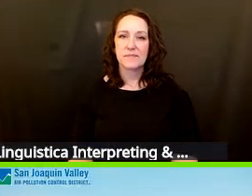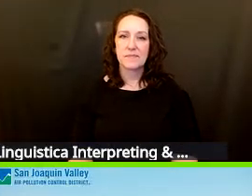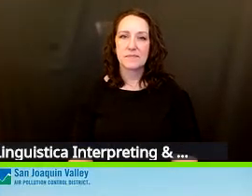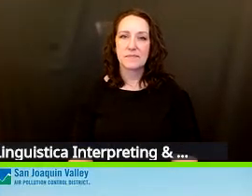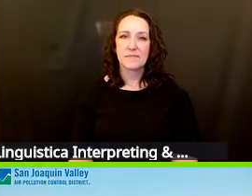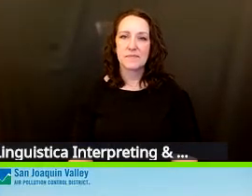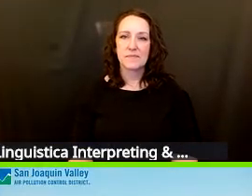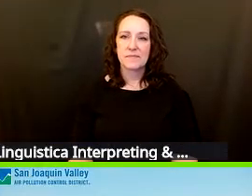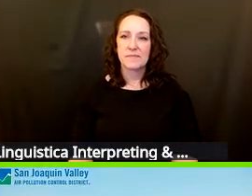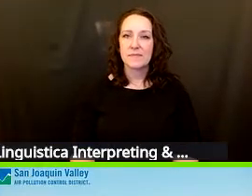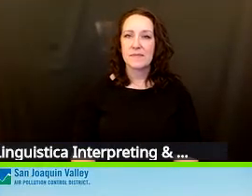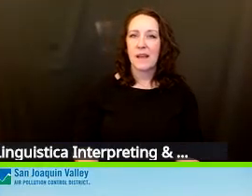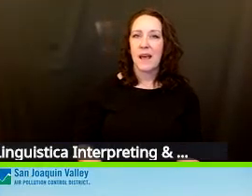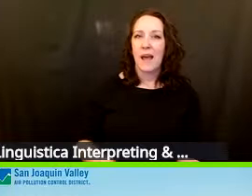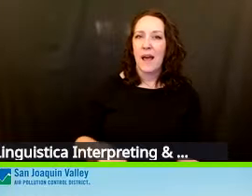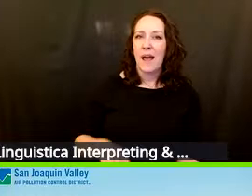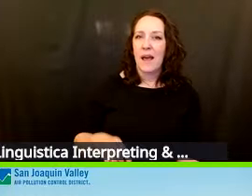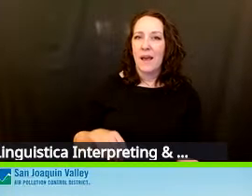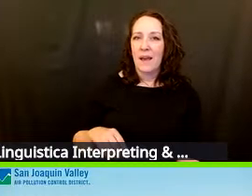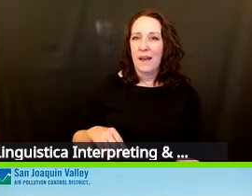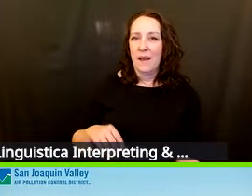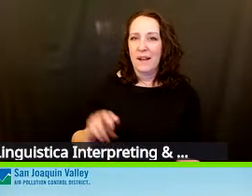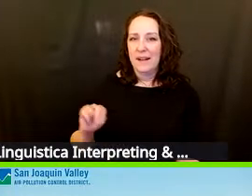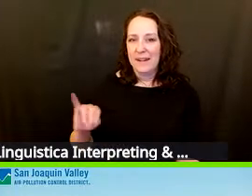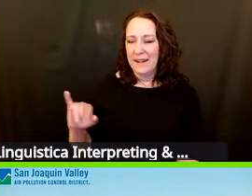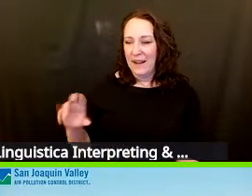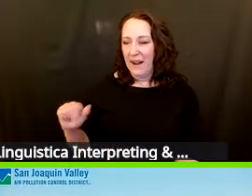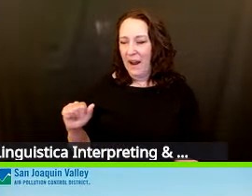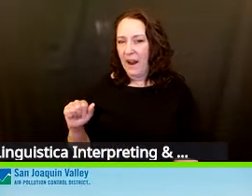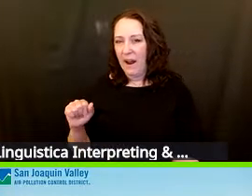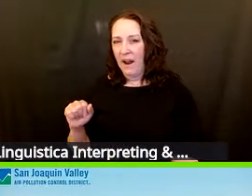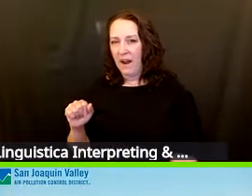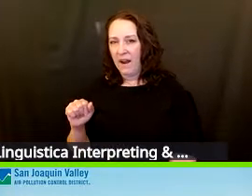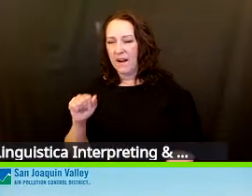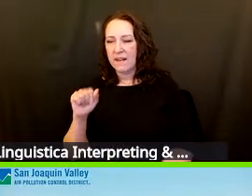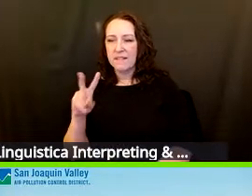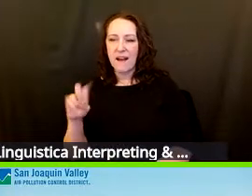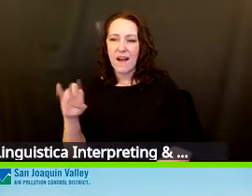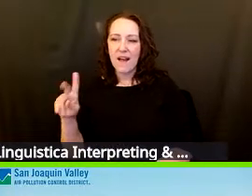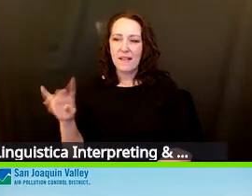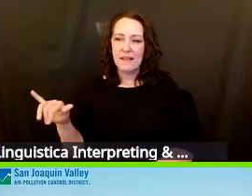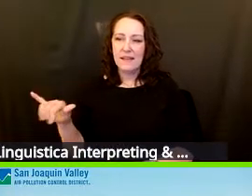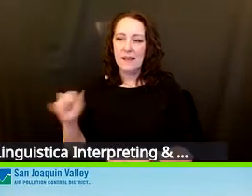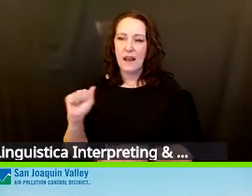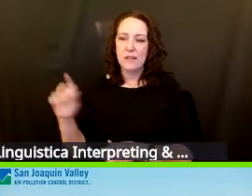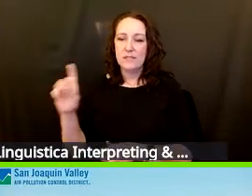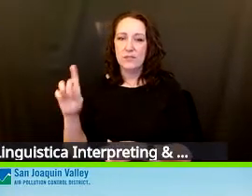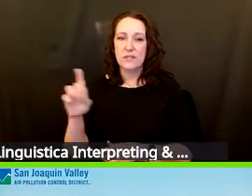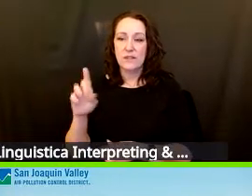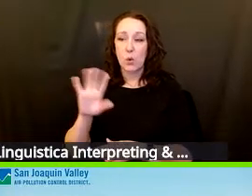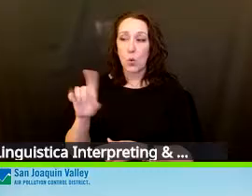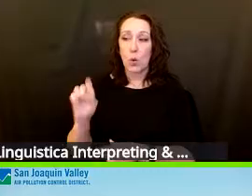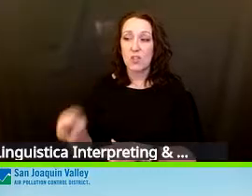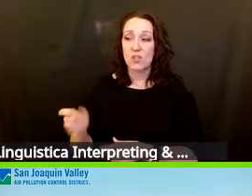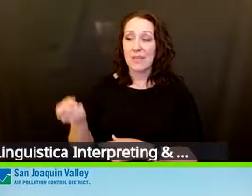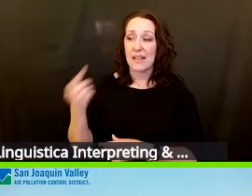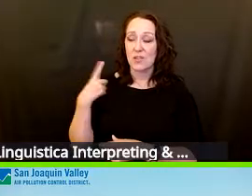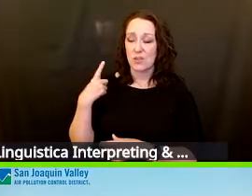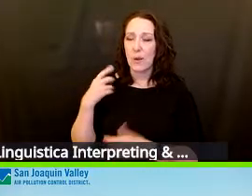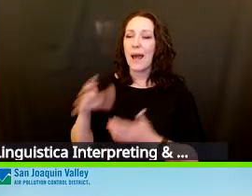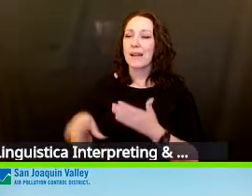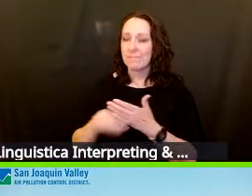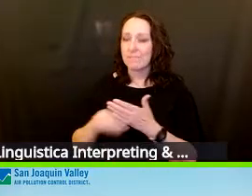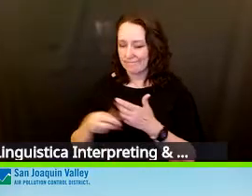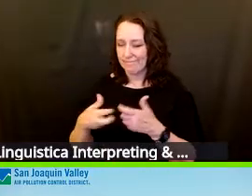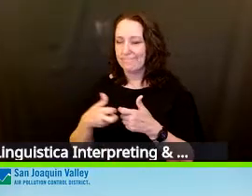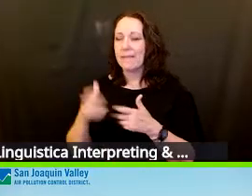Hi, this is Nia with the Valley Air District. Everett, for your question there, last year we did have an additional battery. The